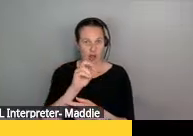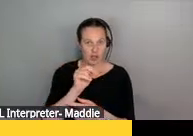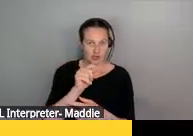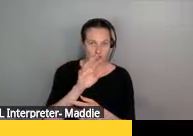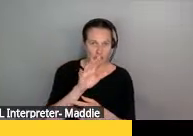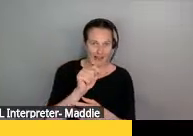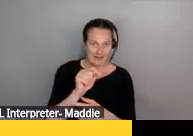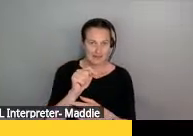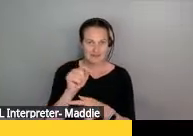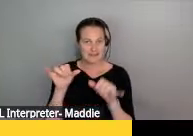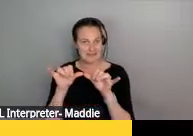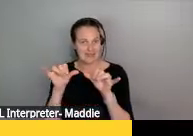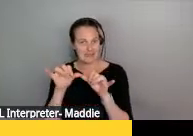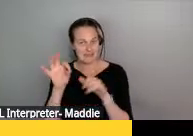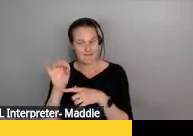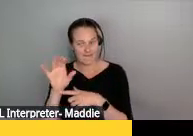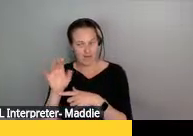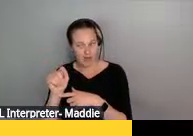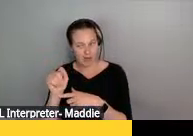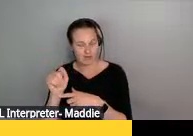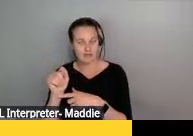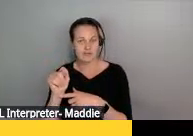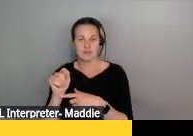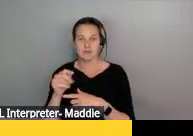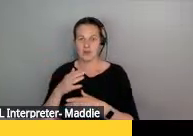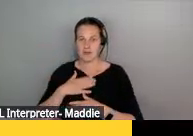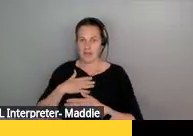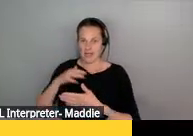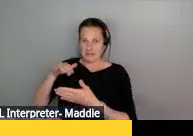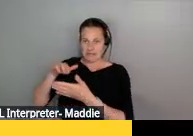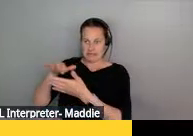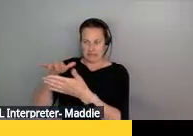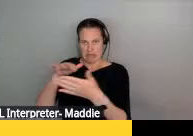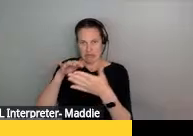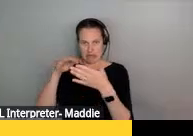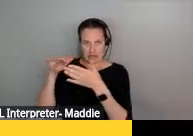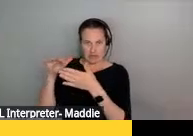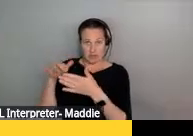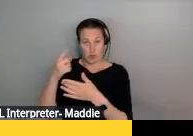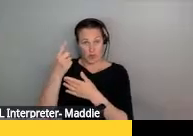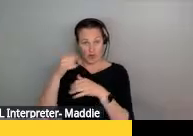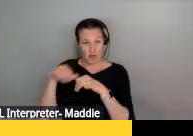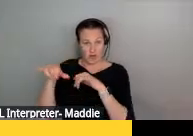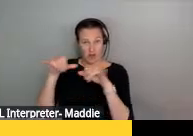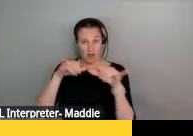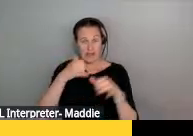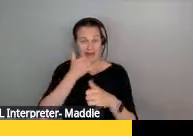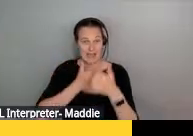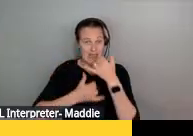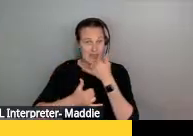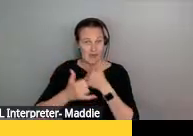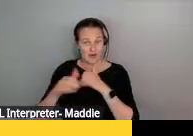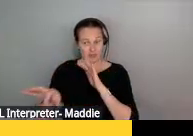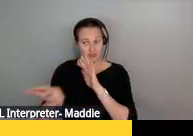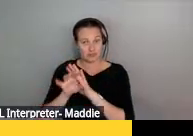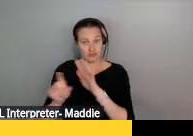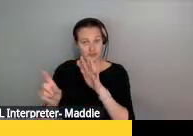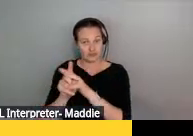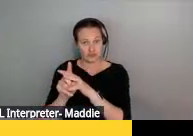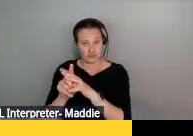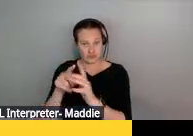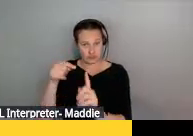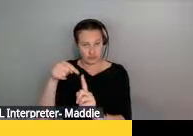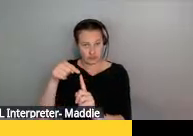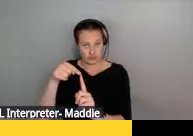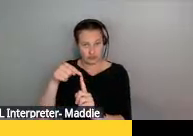everything else. In the study that I conducted, the most common accessibility error that was found was actually